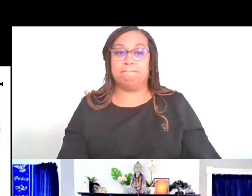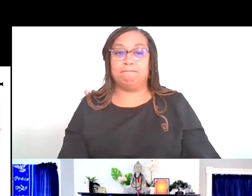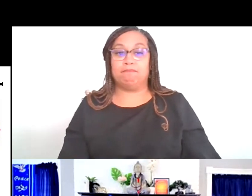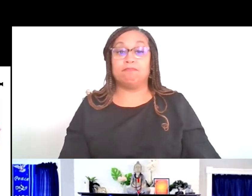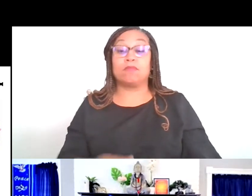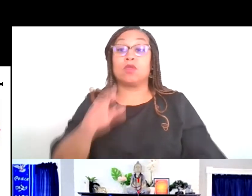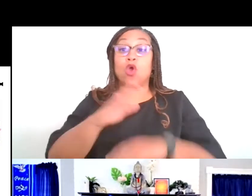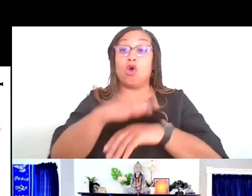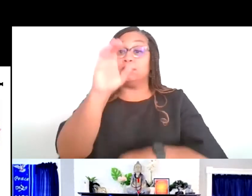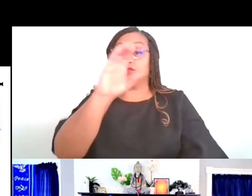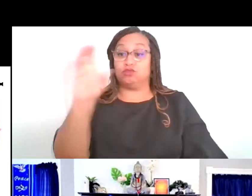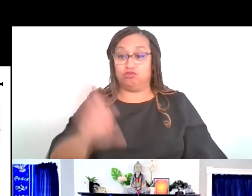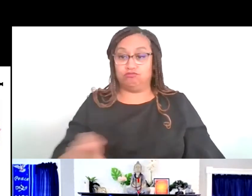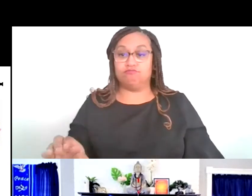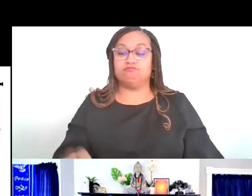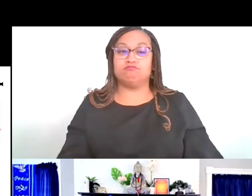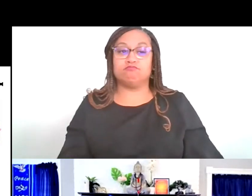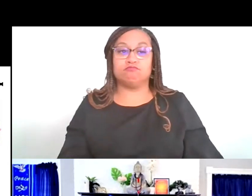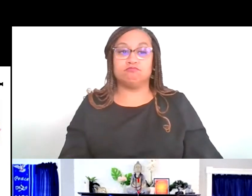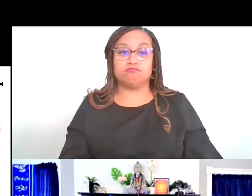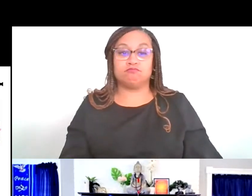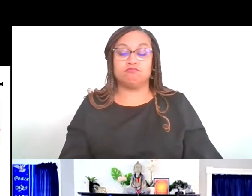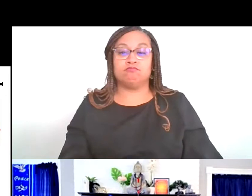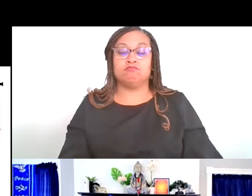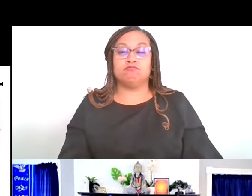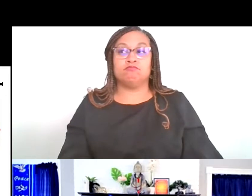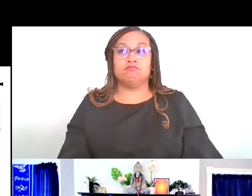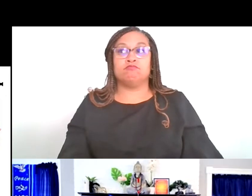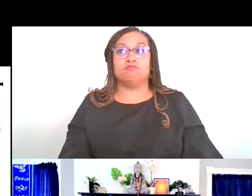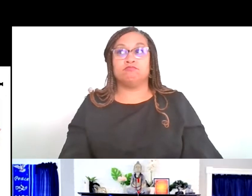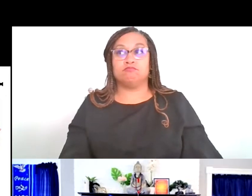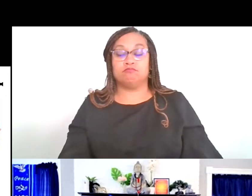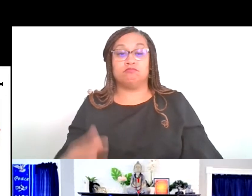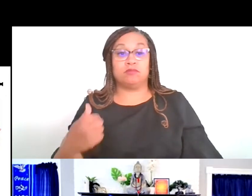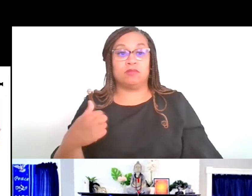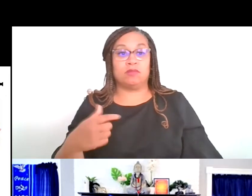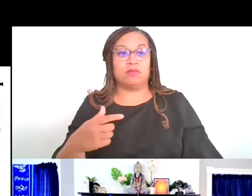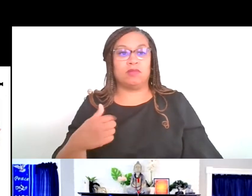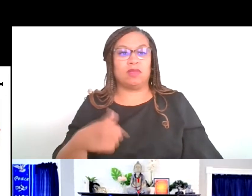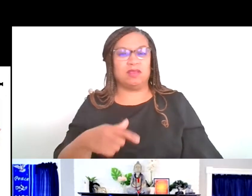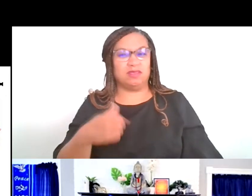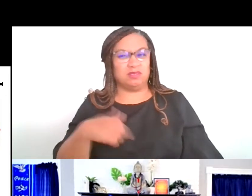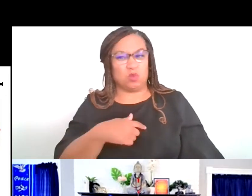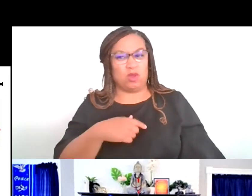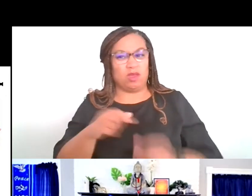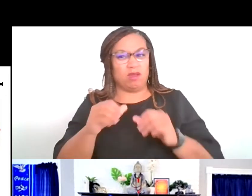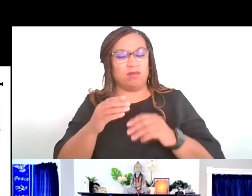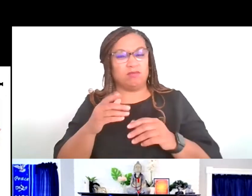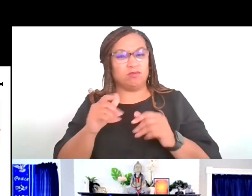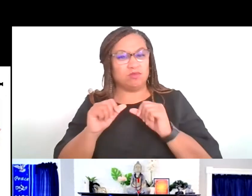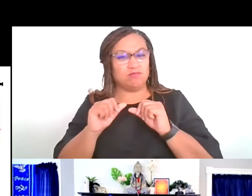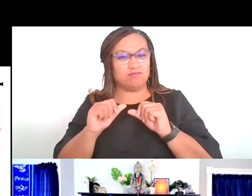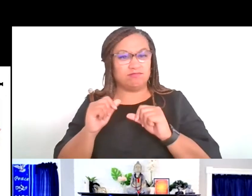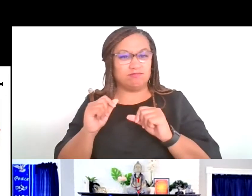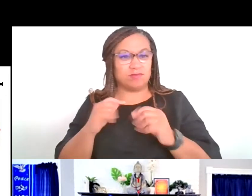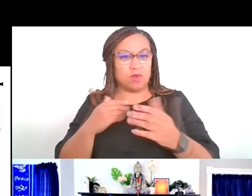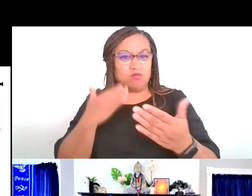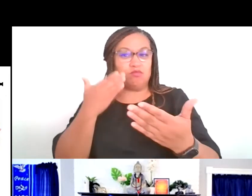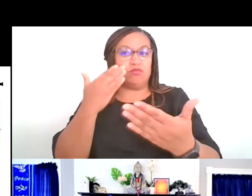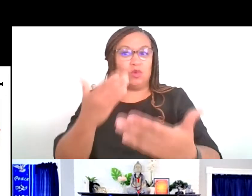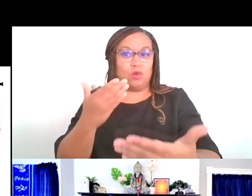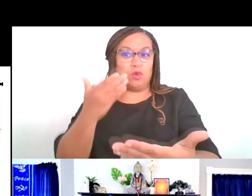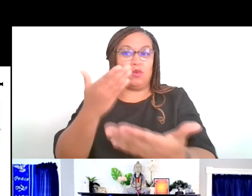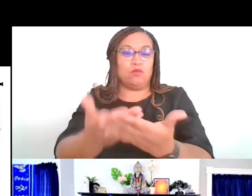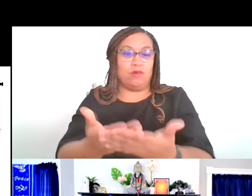As we move forward into the holiday season, the holidays are emotionally charged.